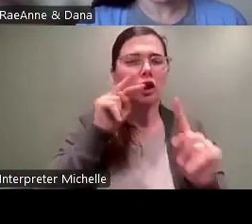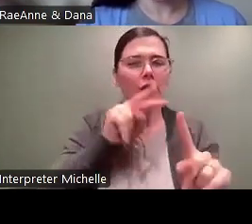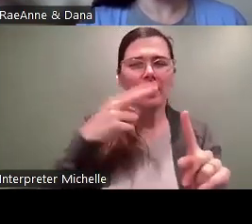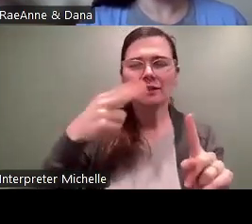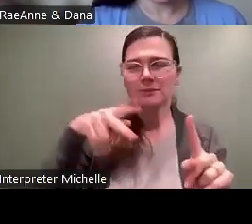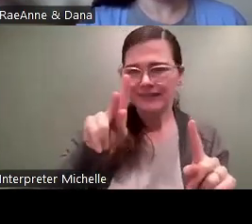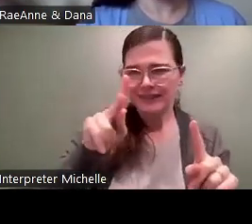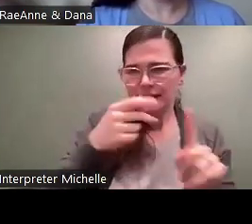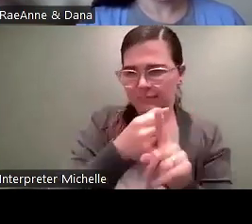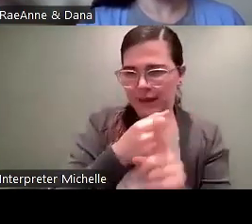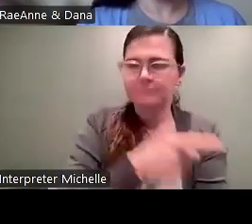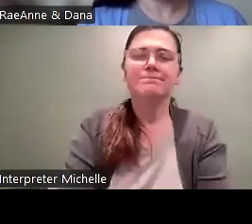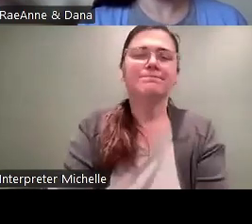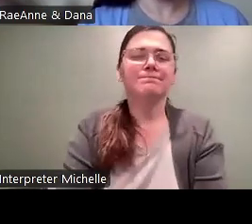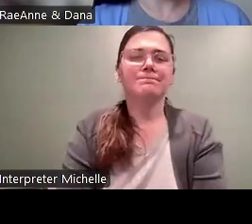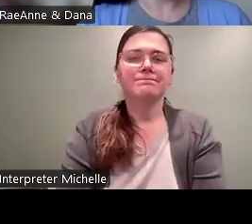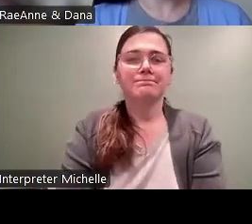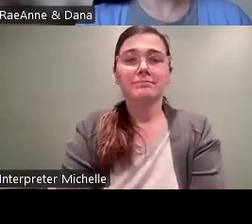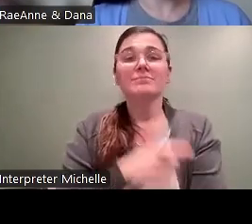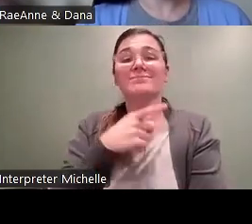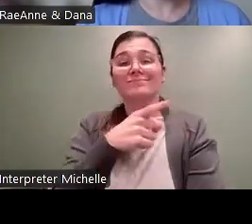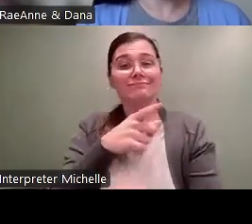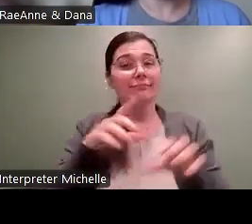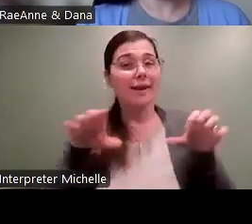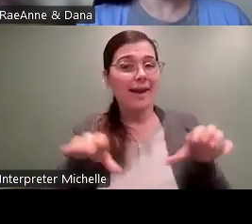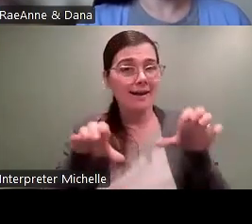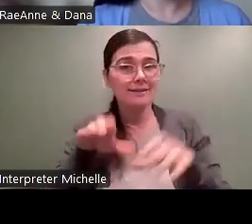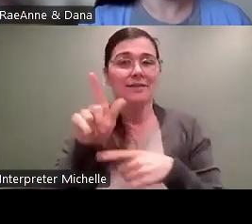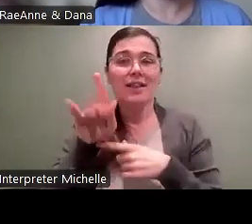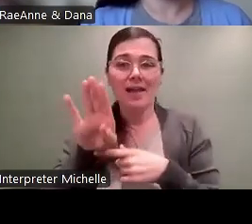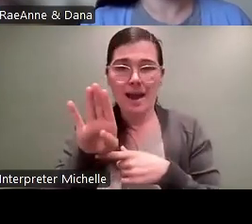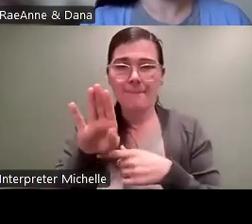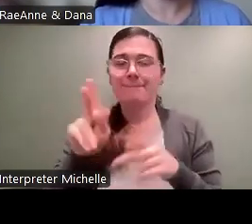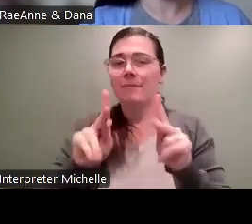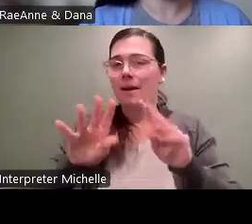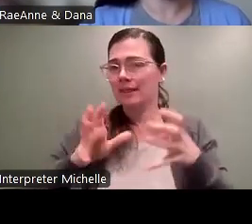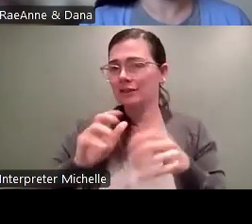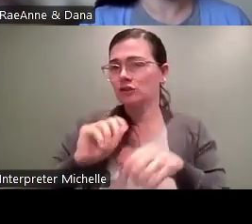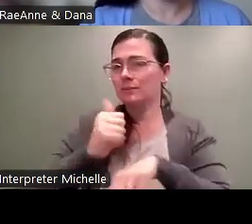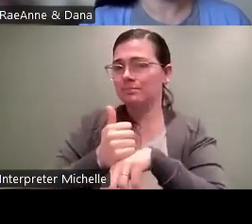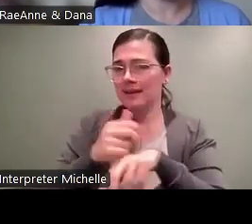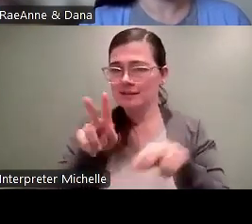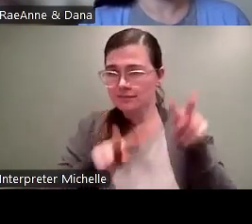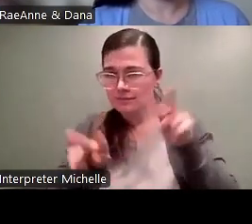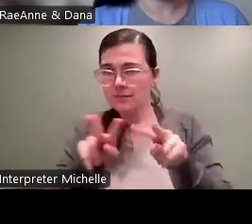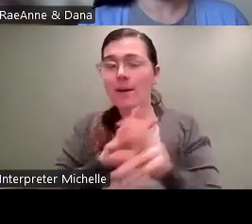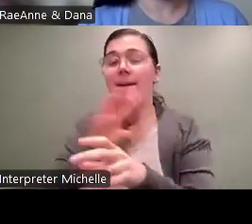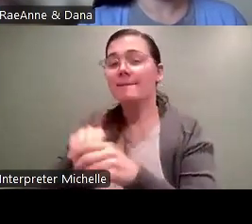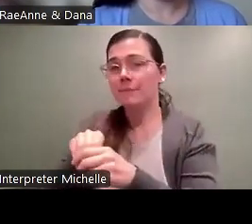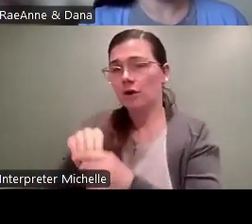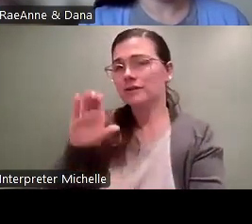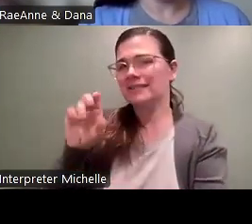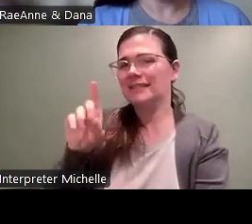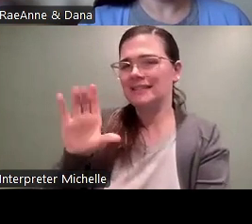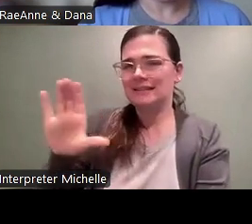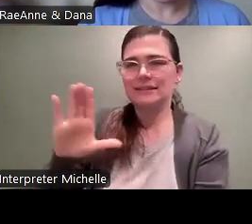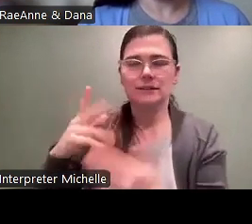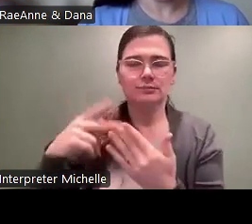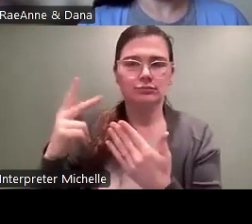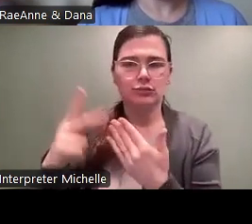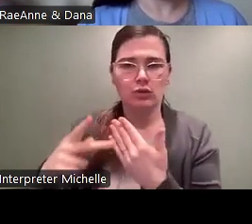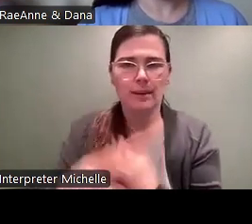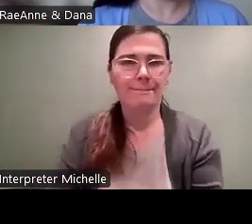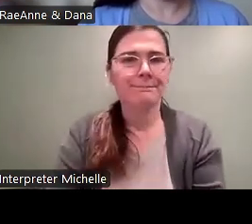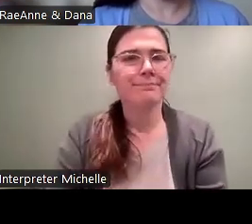HPV Impact is an active laboratory and population-based surveillance as part of the CDC Emerging Infections Program. The